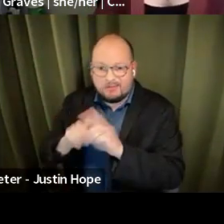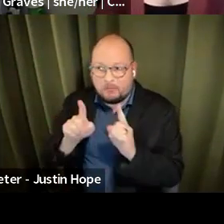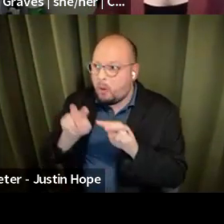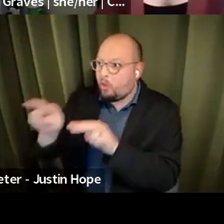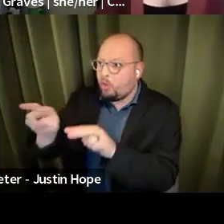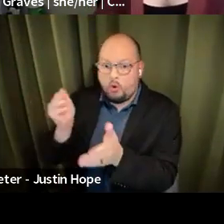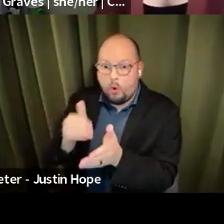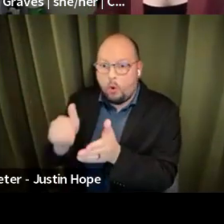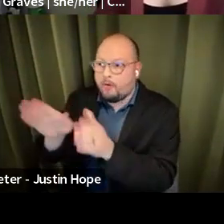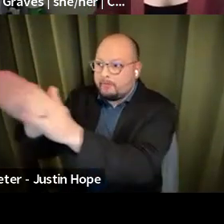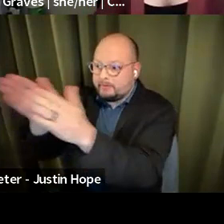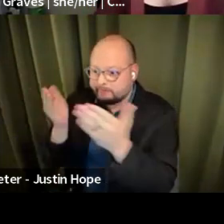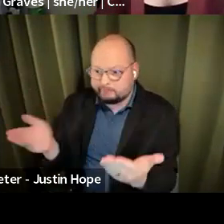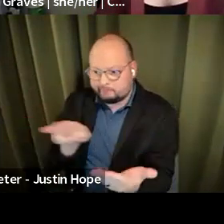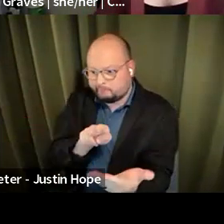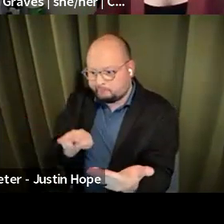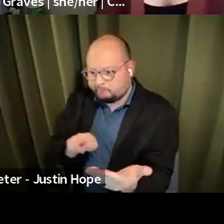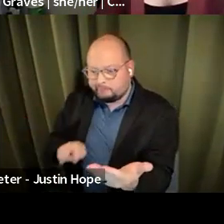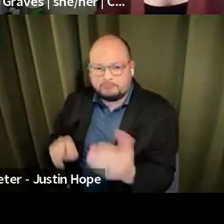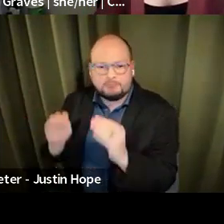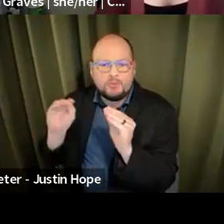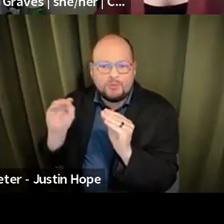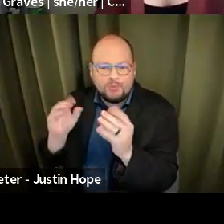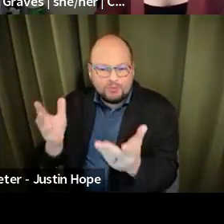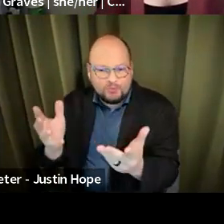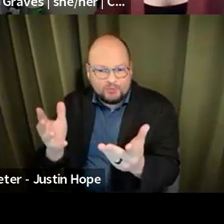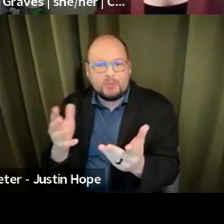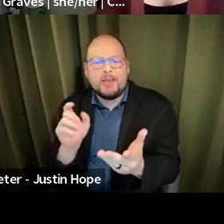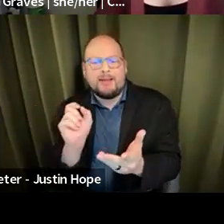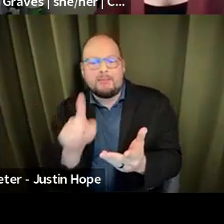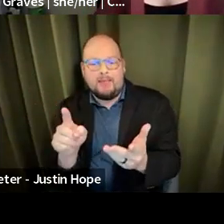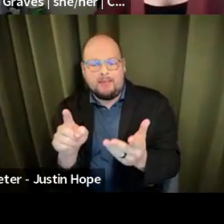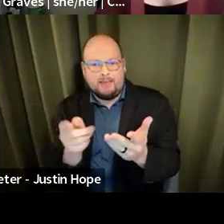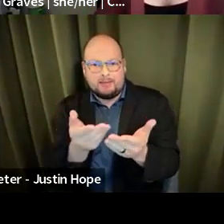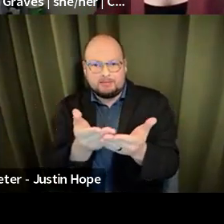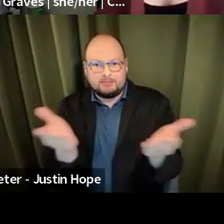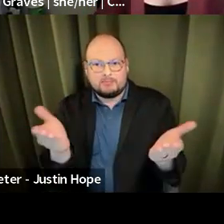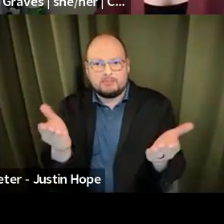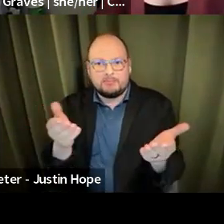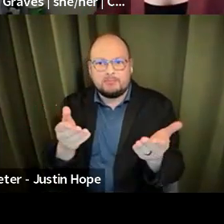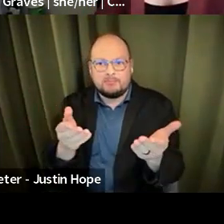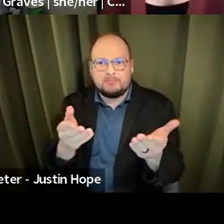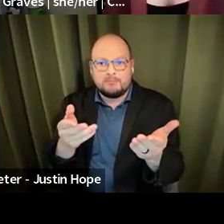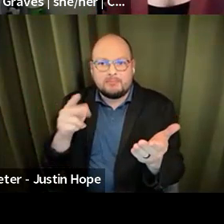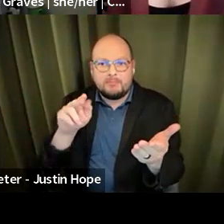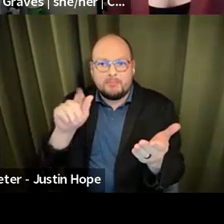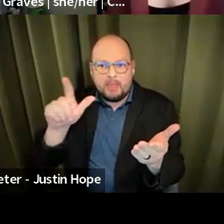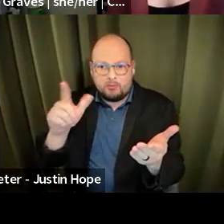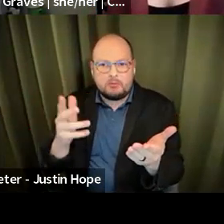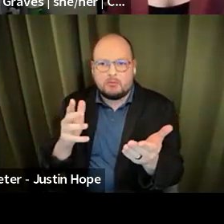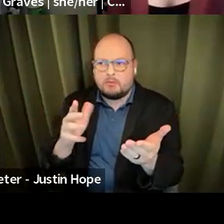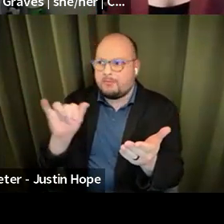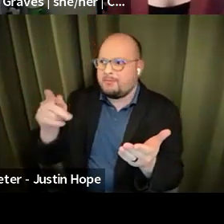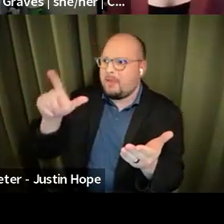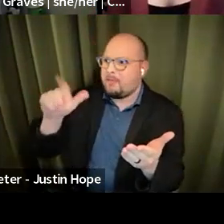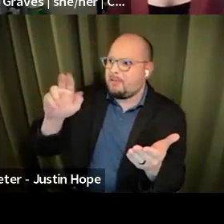members, what do you have, what do you suggest for making sure that staff are aware of the plan and know